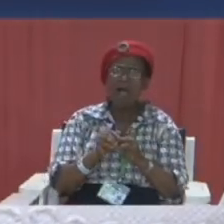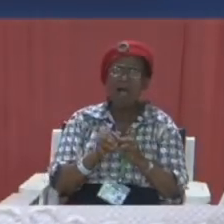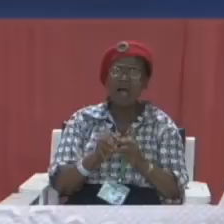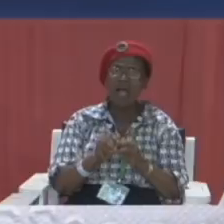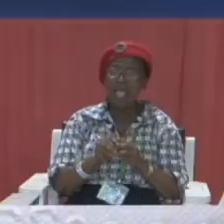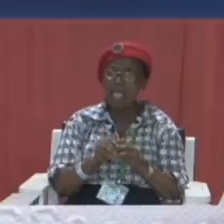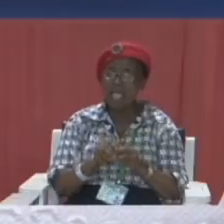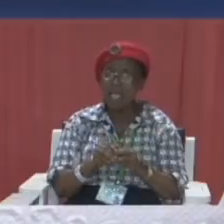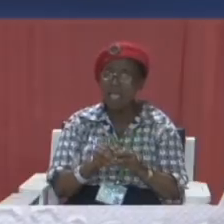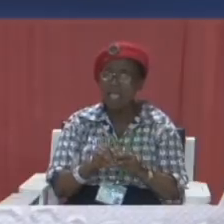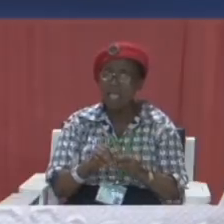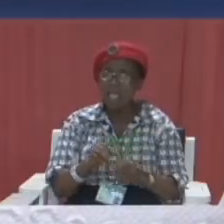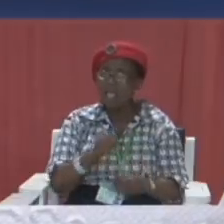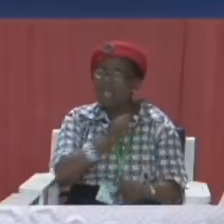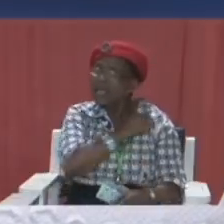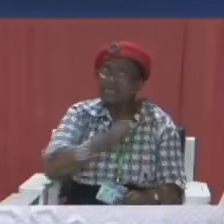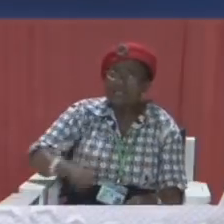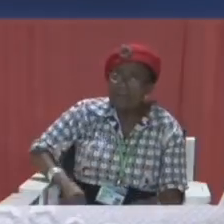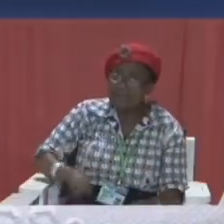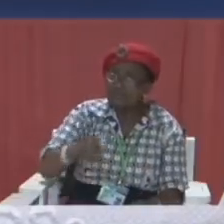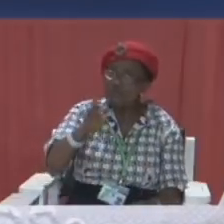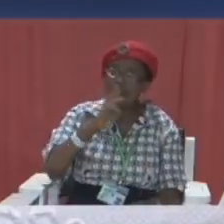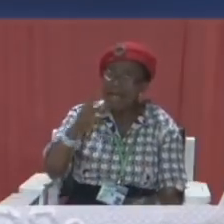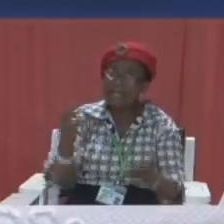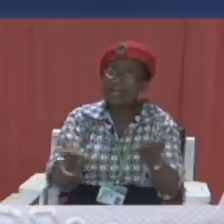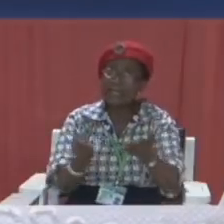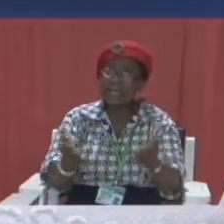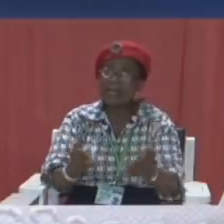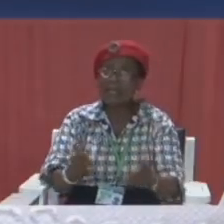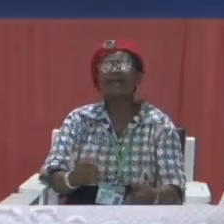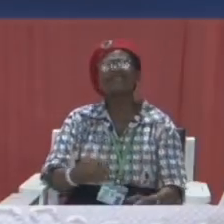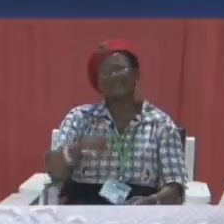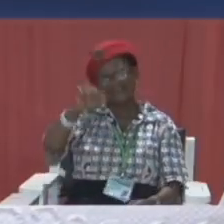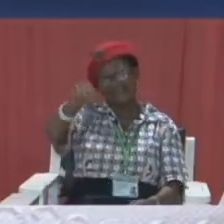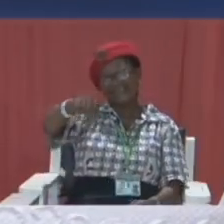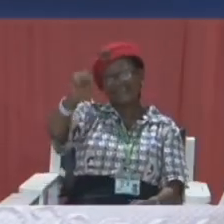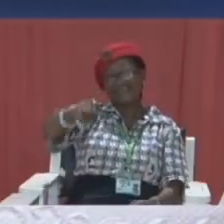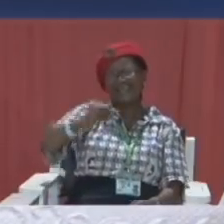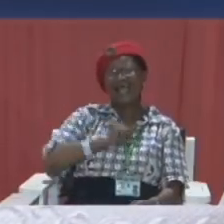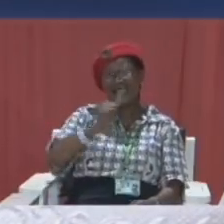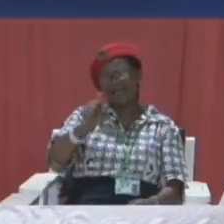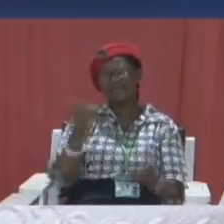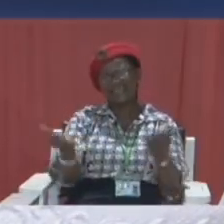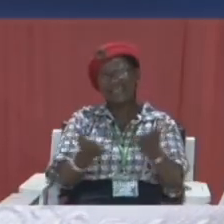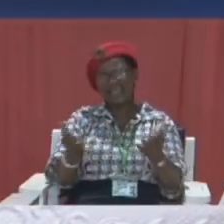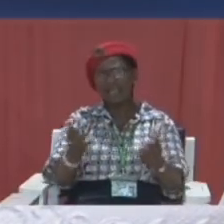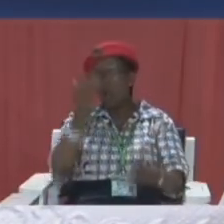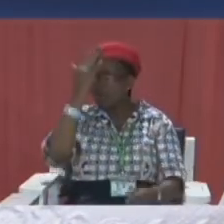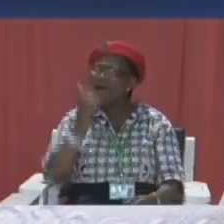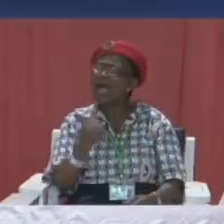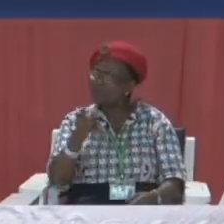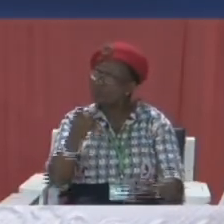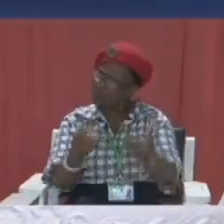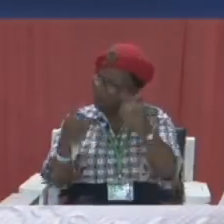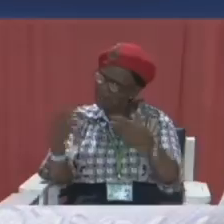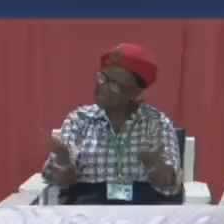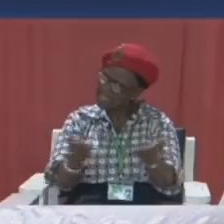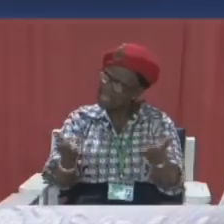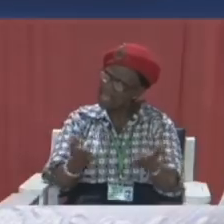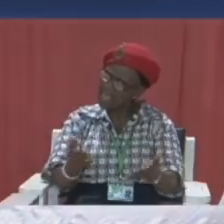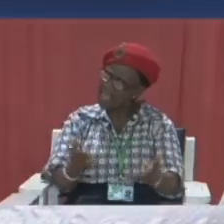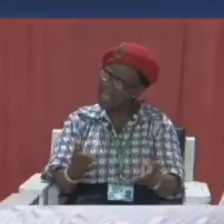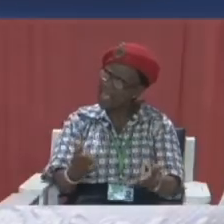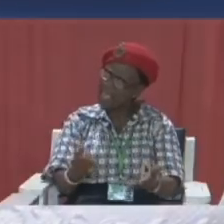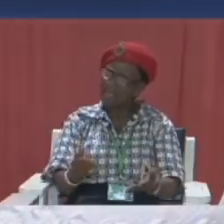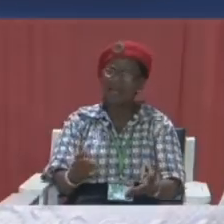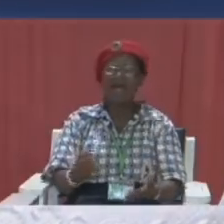Elizabeth, you are here. Elizabeth, you today. I'm here. Mumbeni. Why are you here? I just